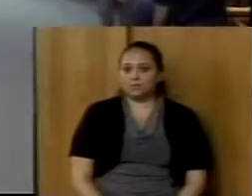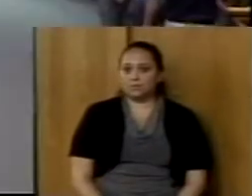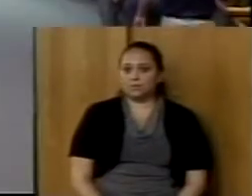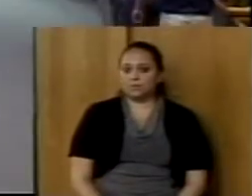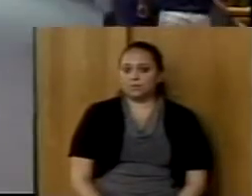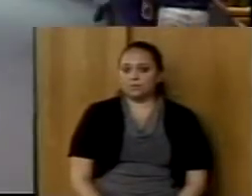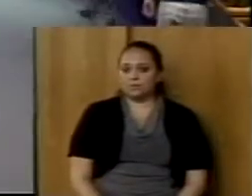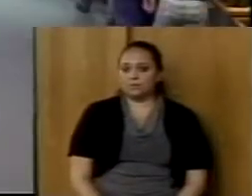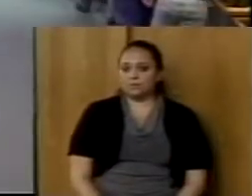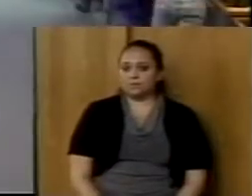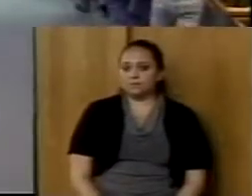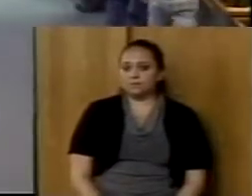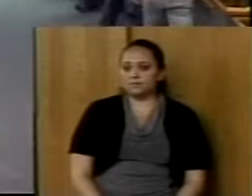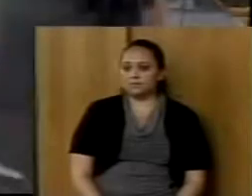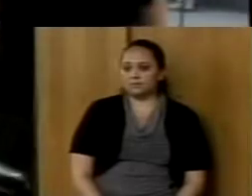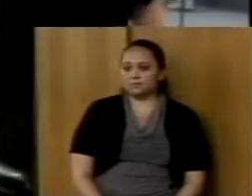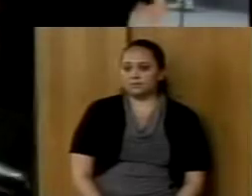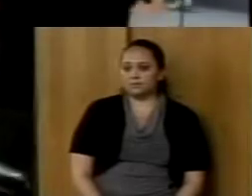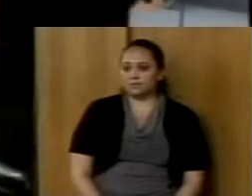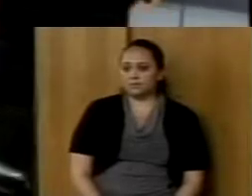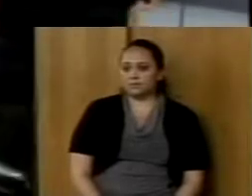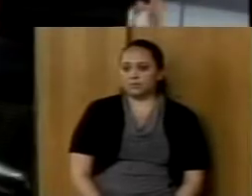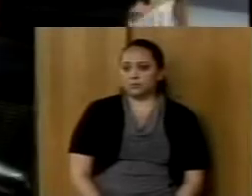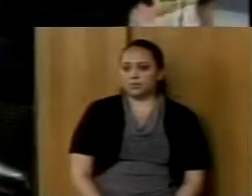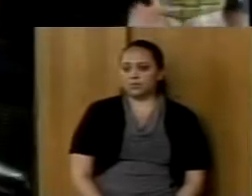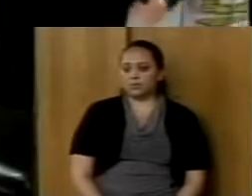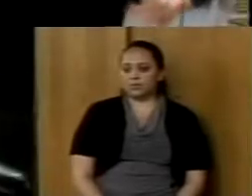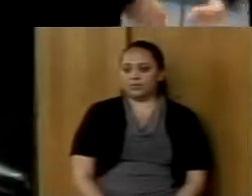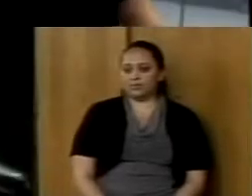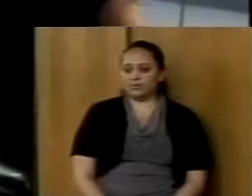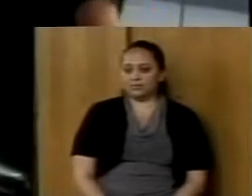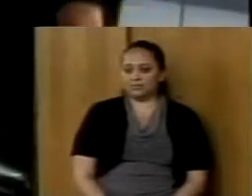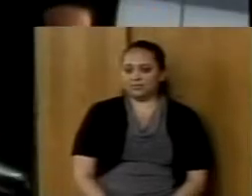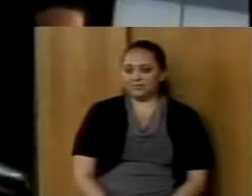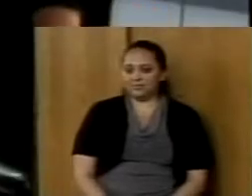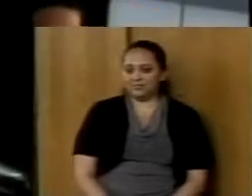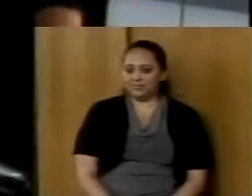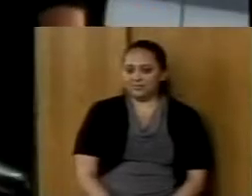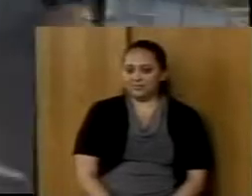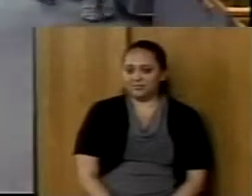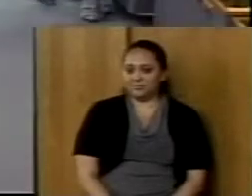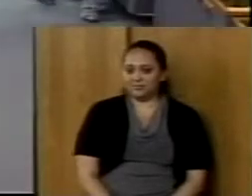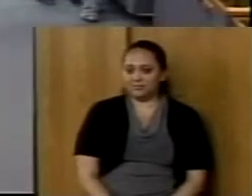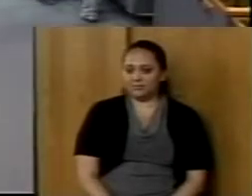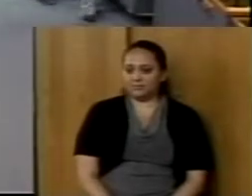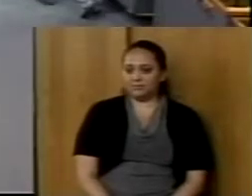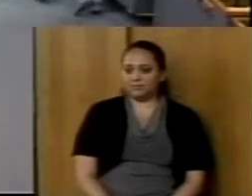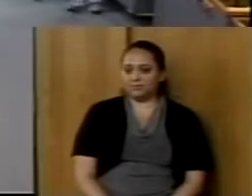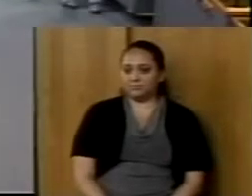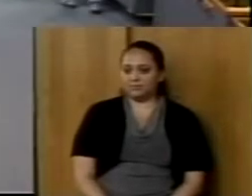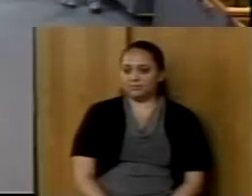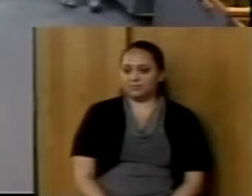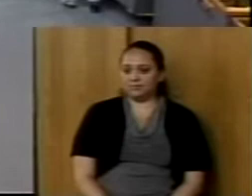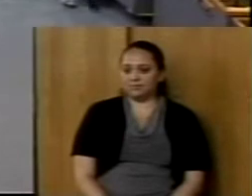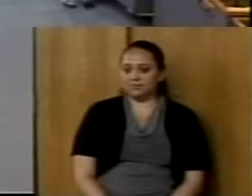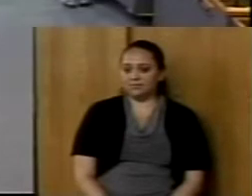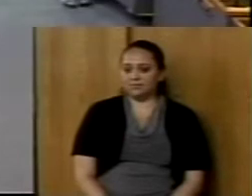Congratulations. Congratulations. Congratulations and thank you. Congratulations and thank you, Coach.